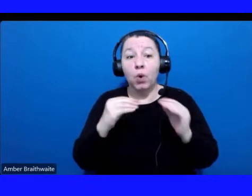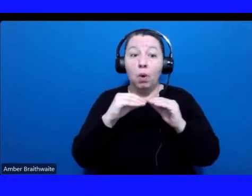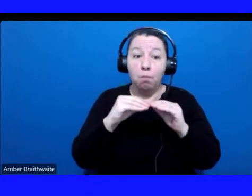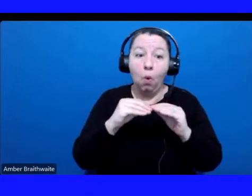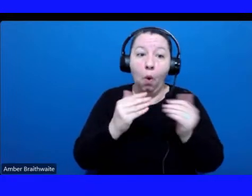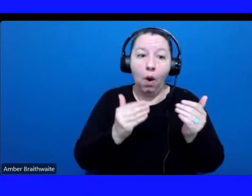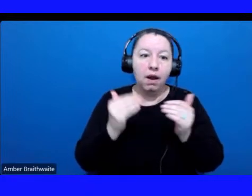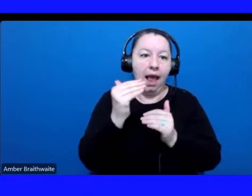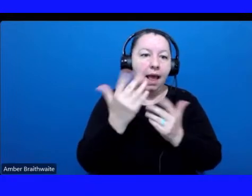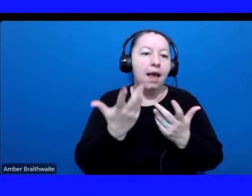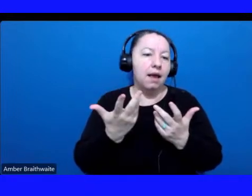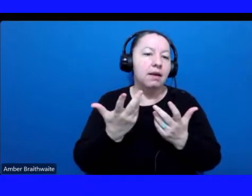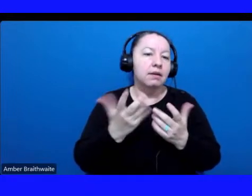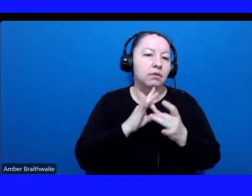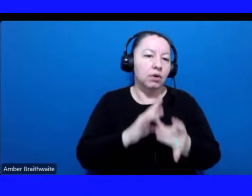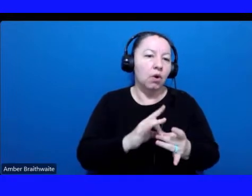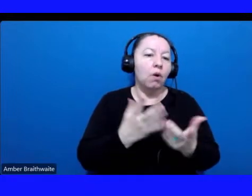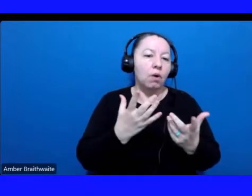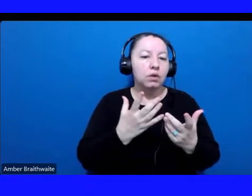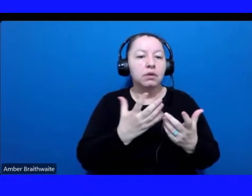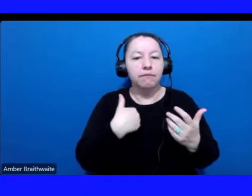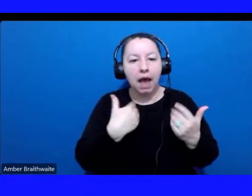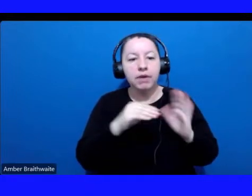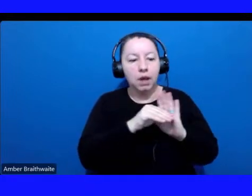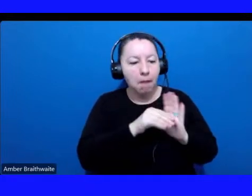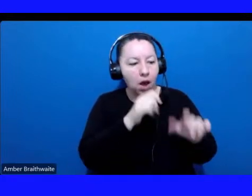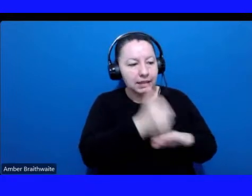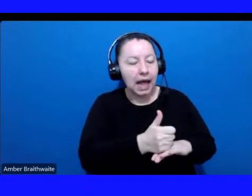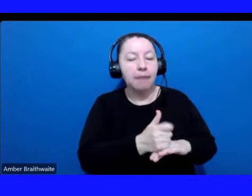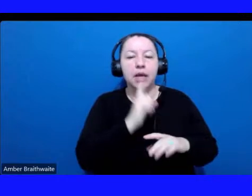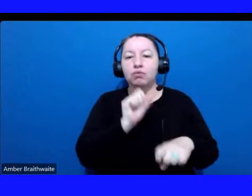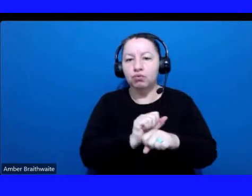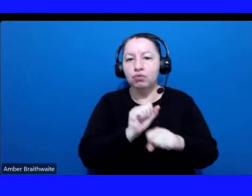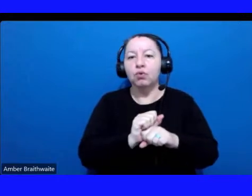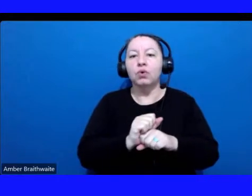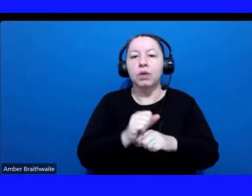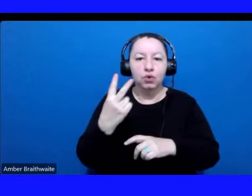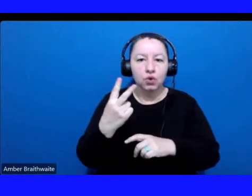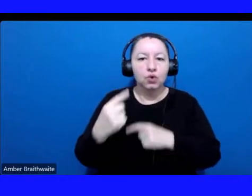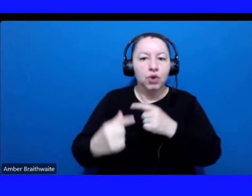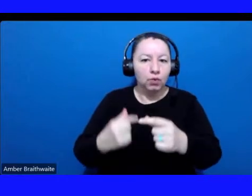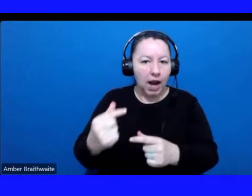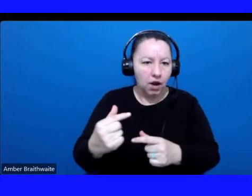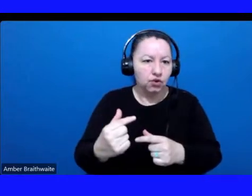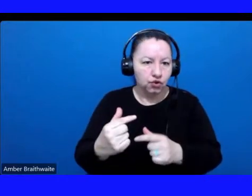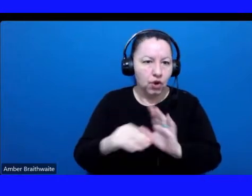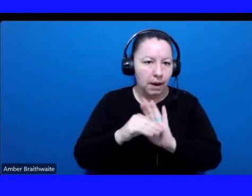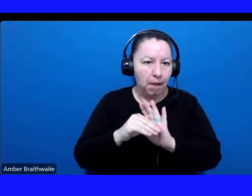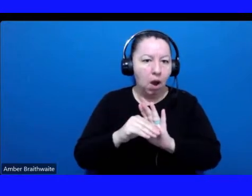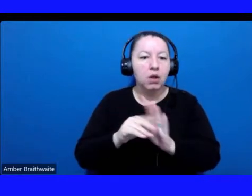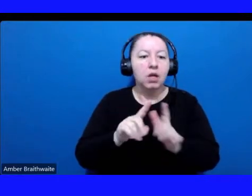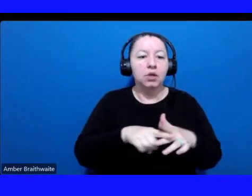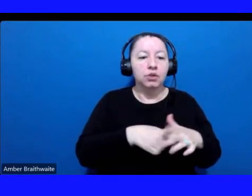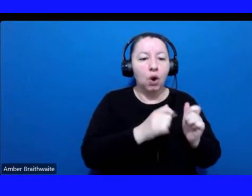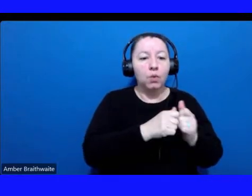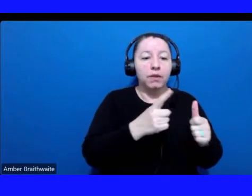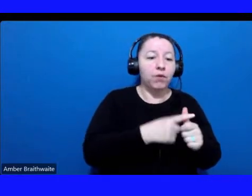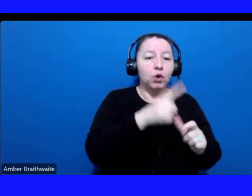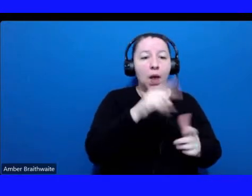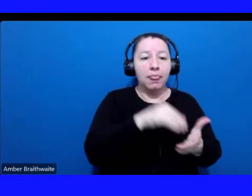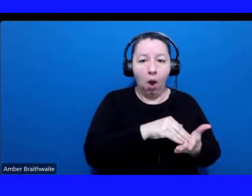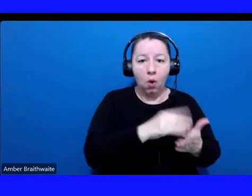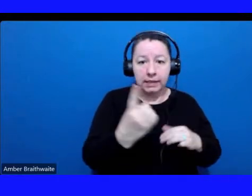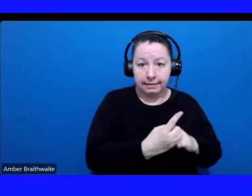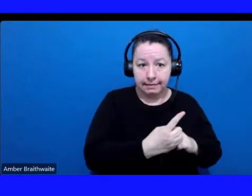program, but we've found that many components of the program are scaling up organically. So rather than